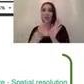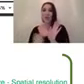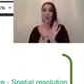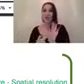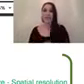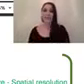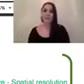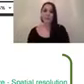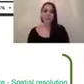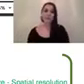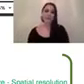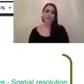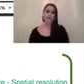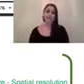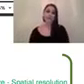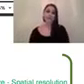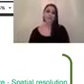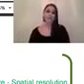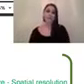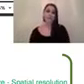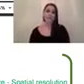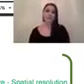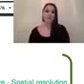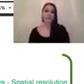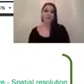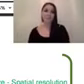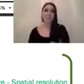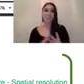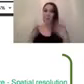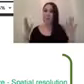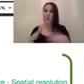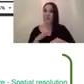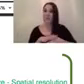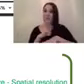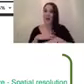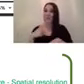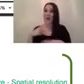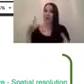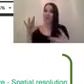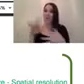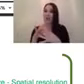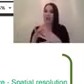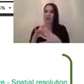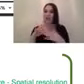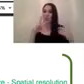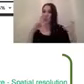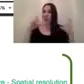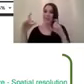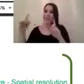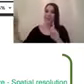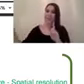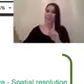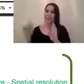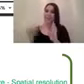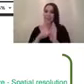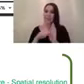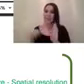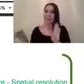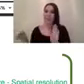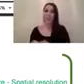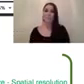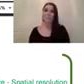So these are concepts that most of the time are related to the image sensor, but nonetheless, we're